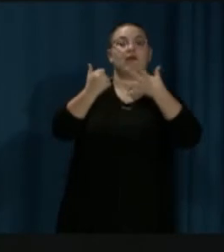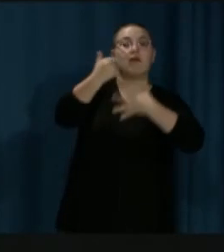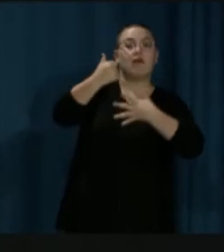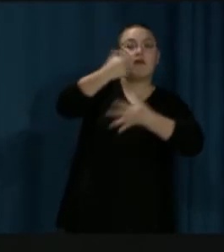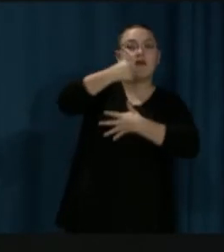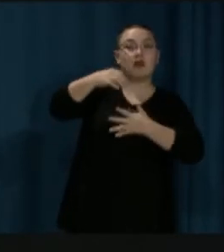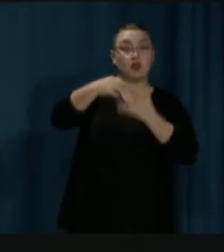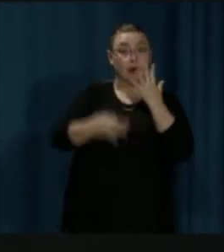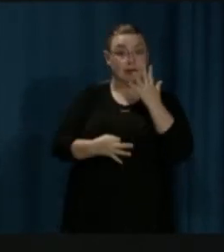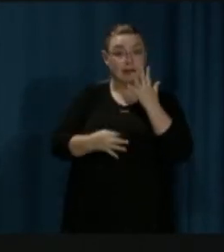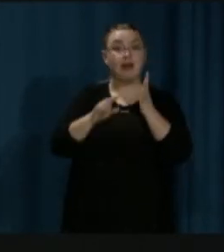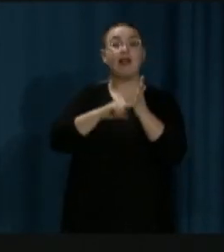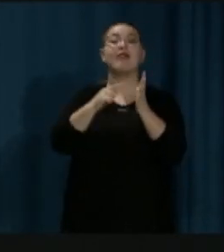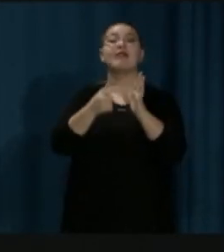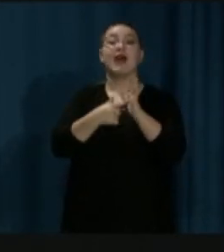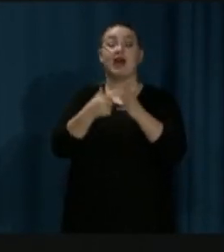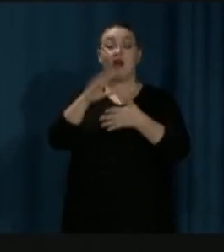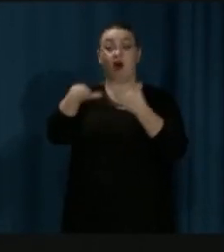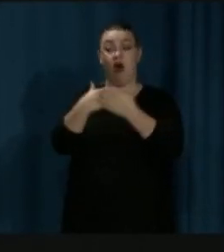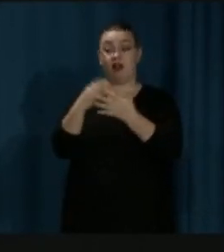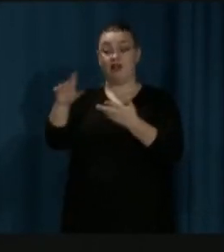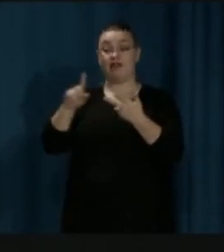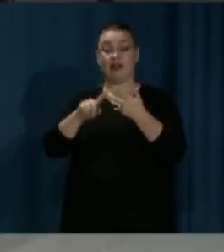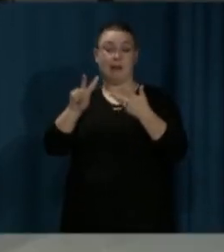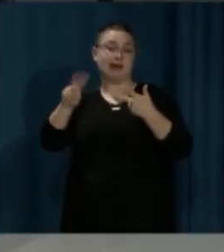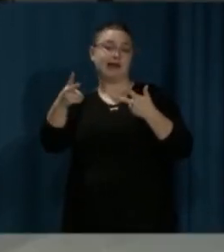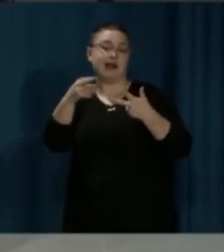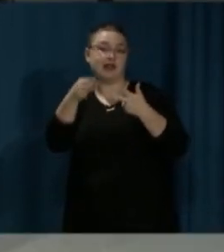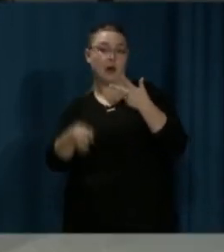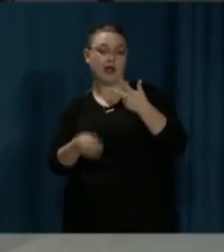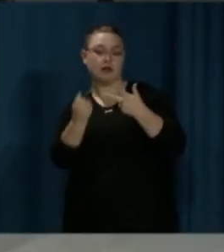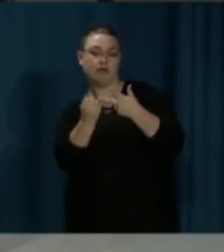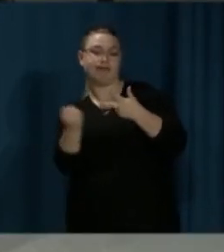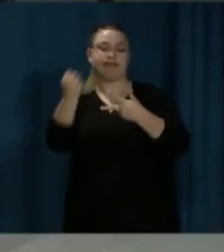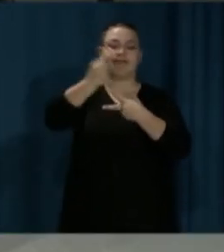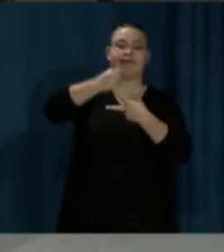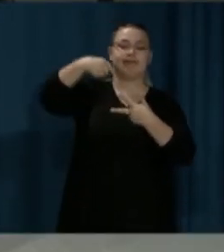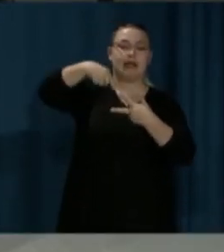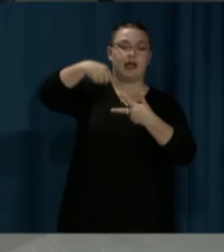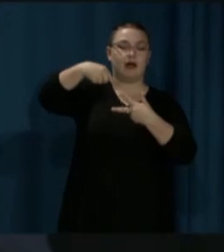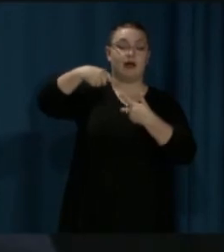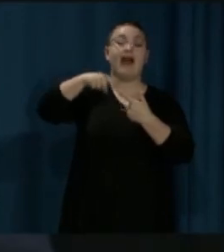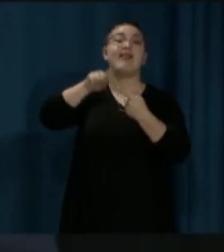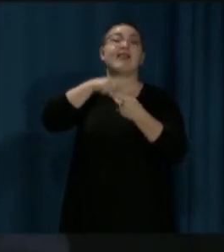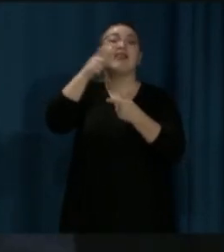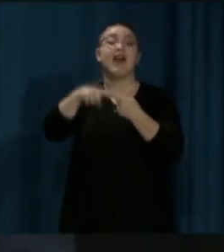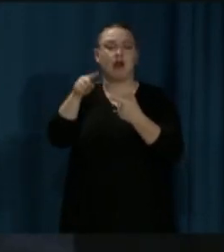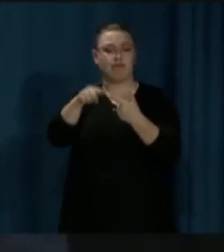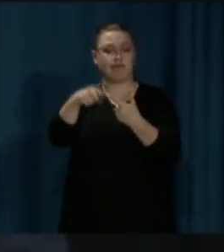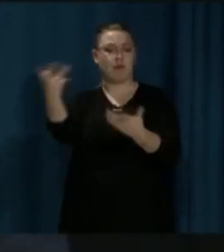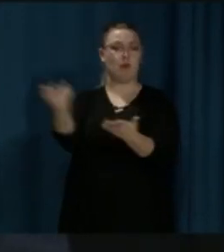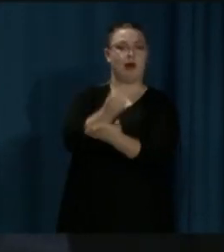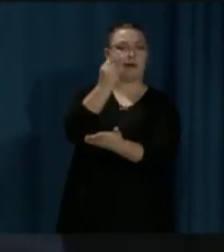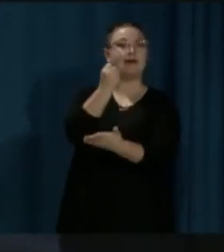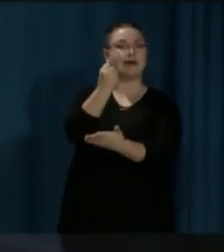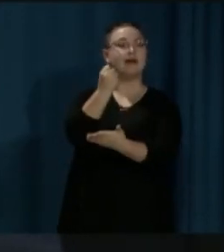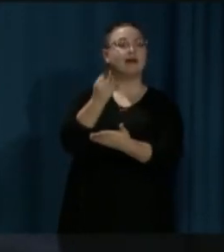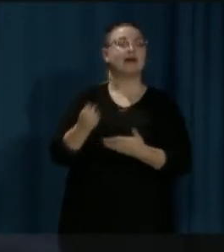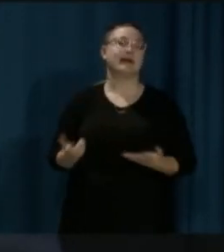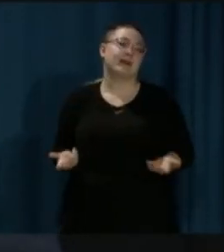been a lot of Perot voter second choices. Gotcha. And so probably we don't think of that as often